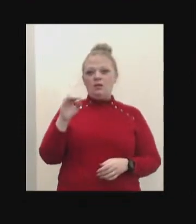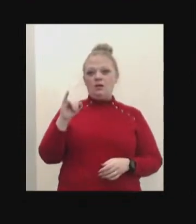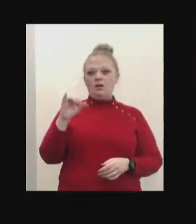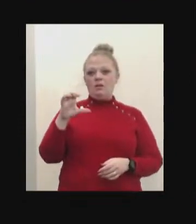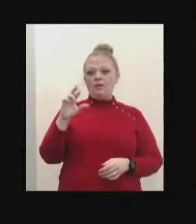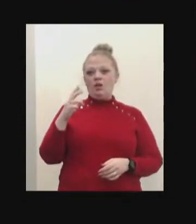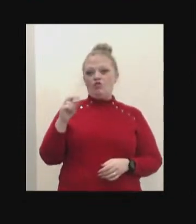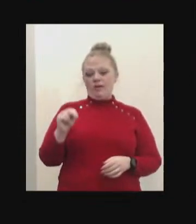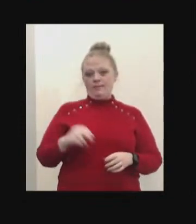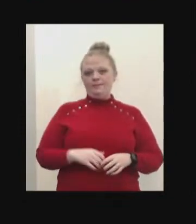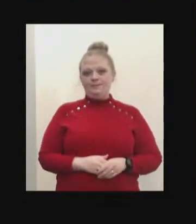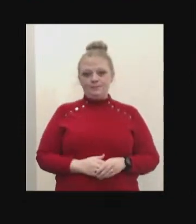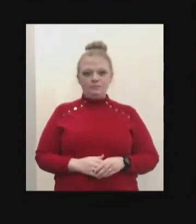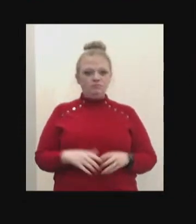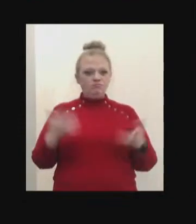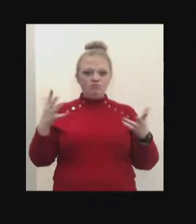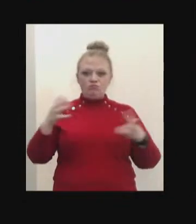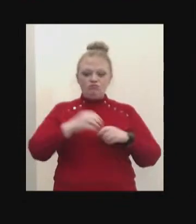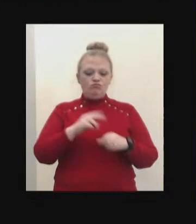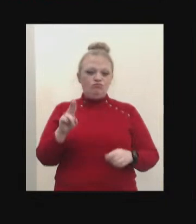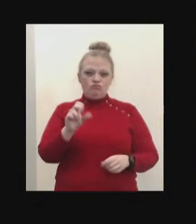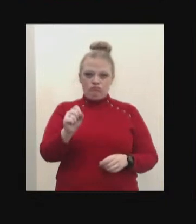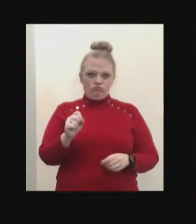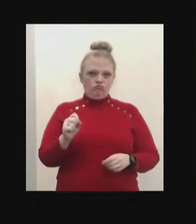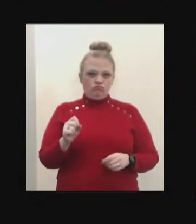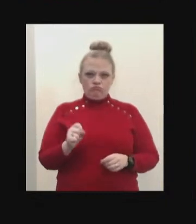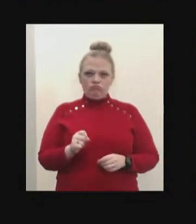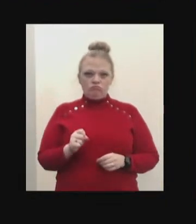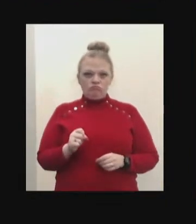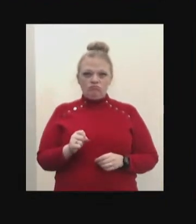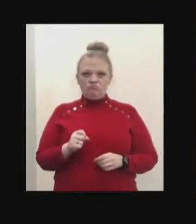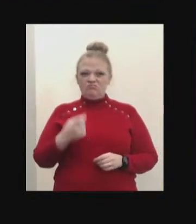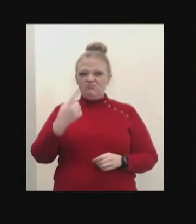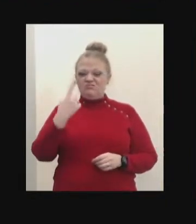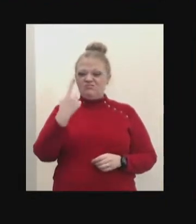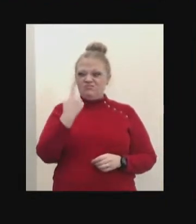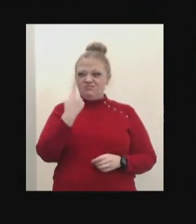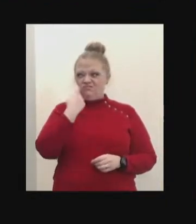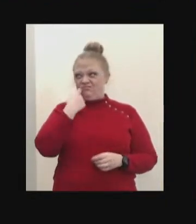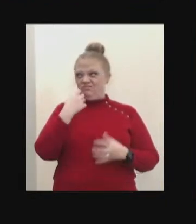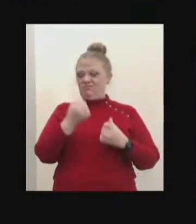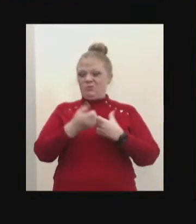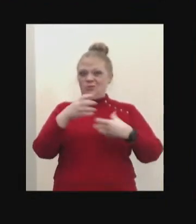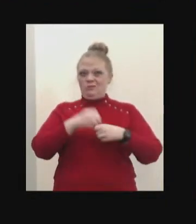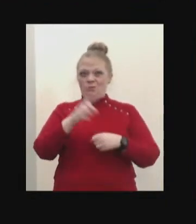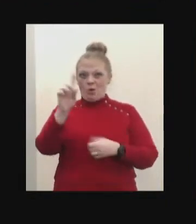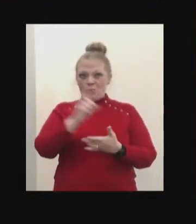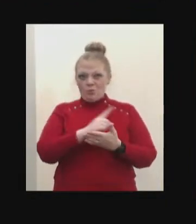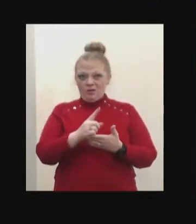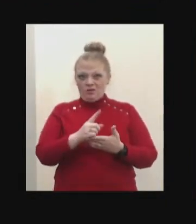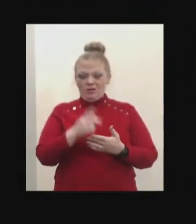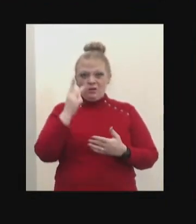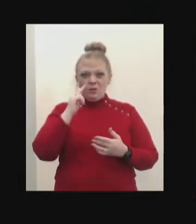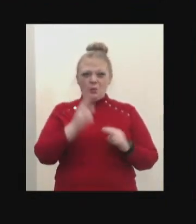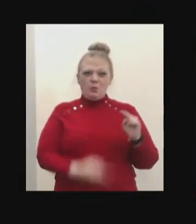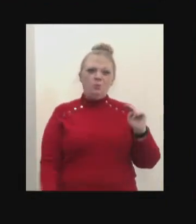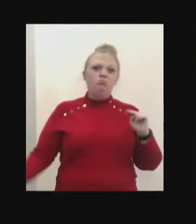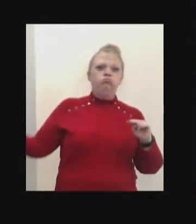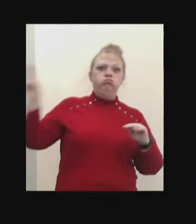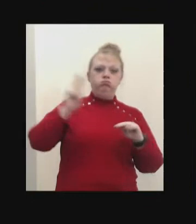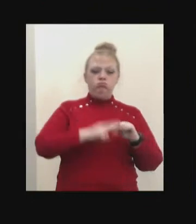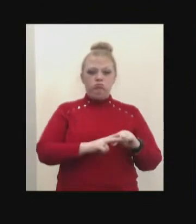that it is already in the United States, and actually just within a week's time, we've seen a significant increase in the proportion